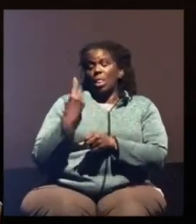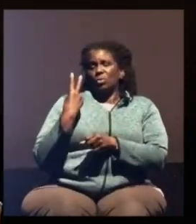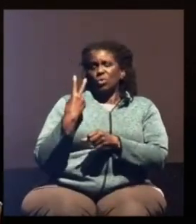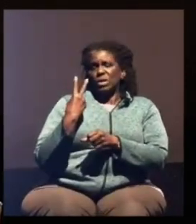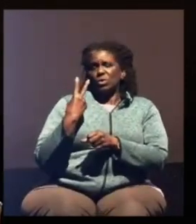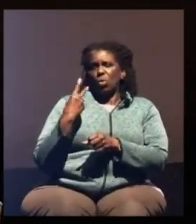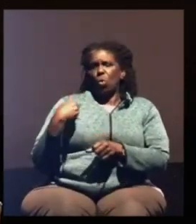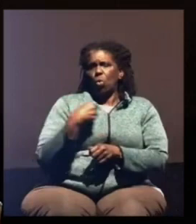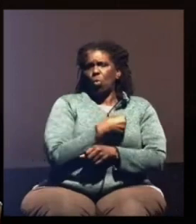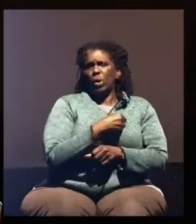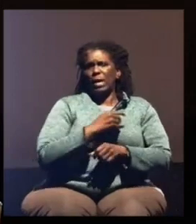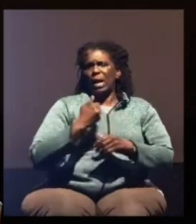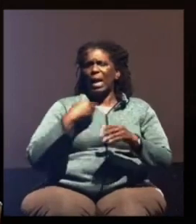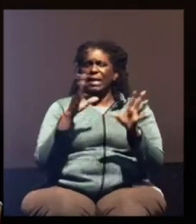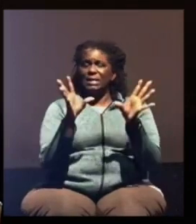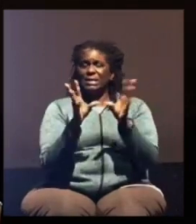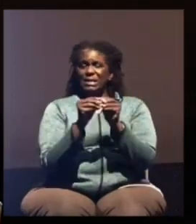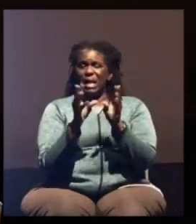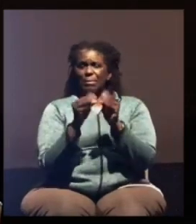did a seminar with